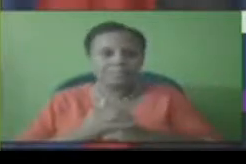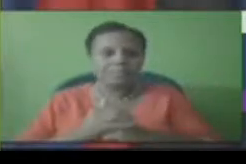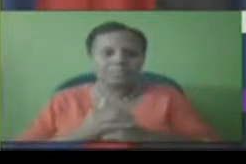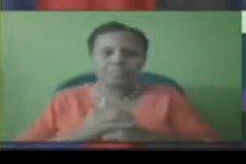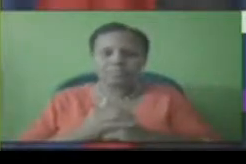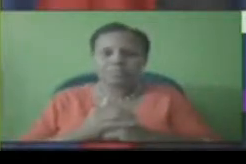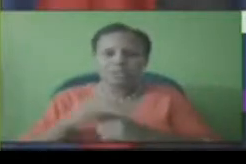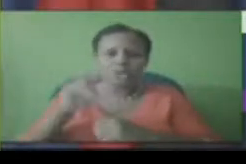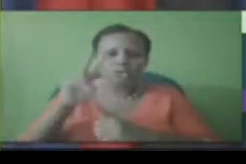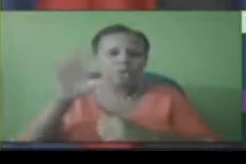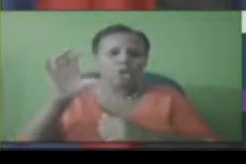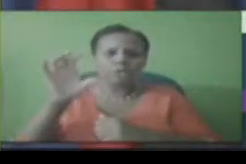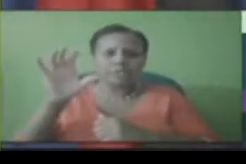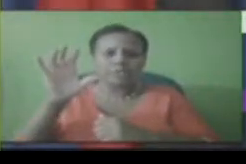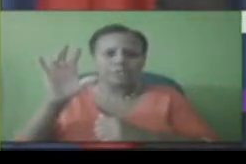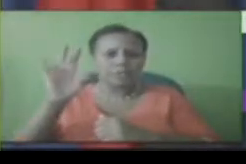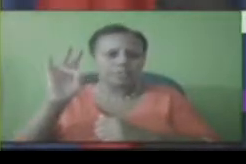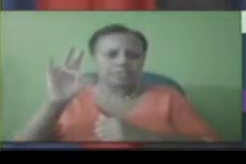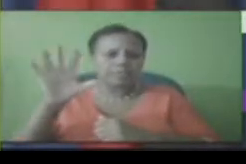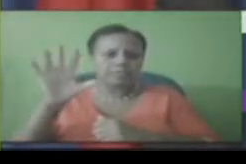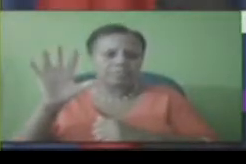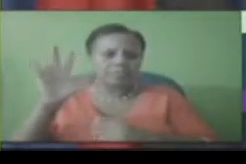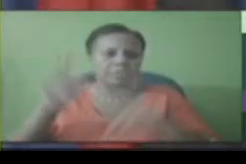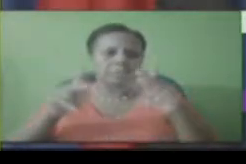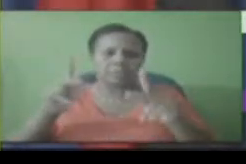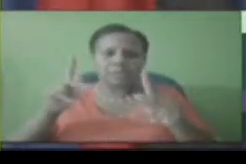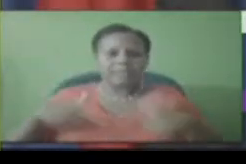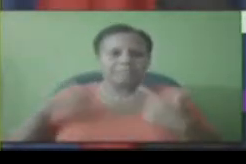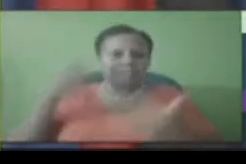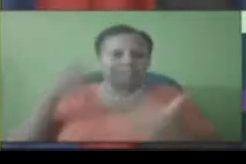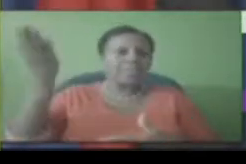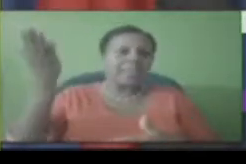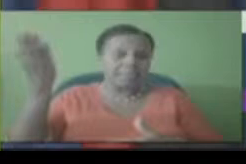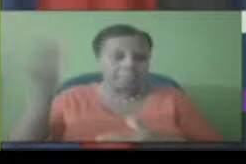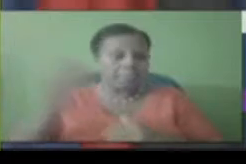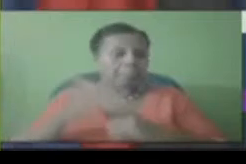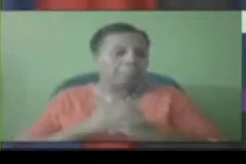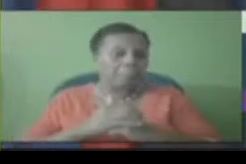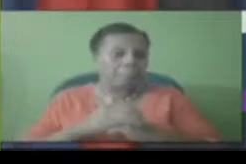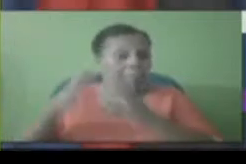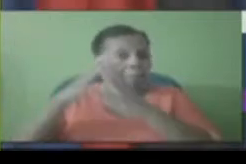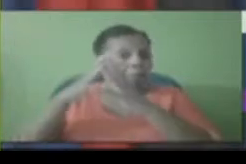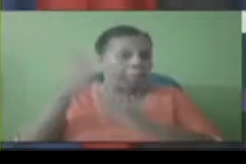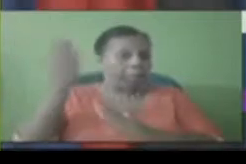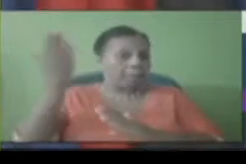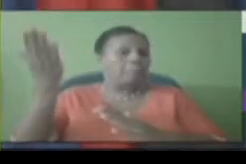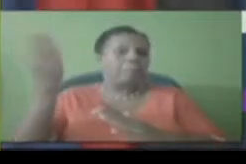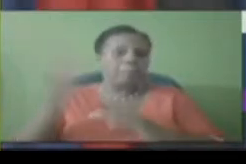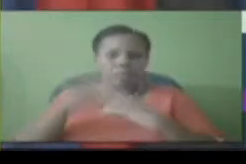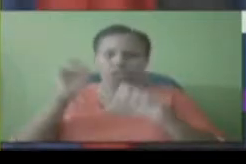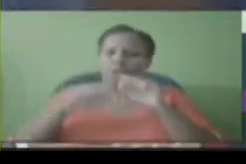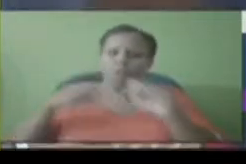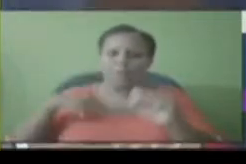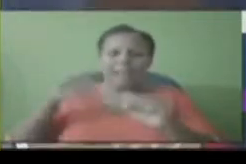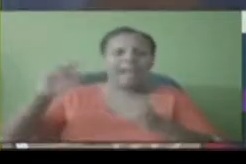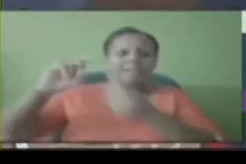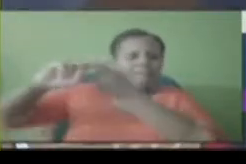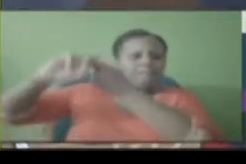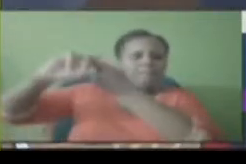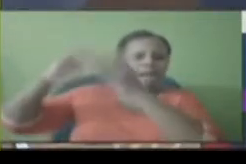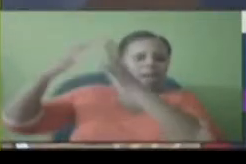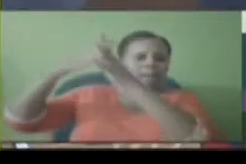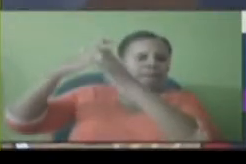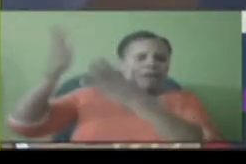So, luckily for us, we have friends on both sides of the oceans. Also, Prime Minister, given the